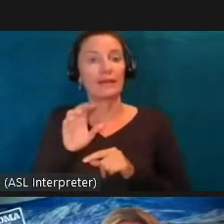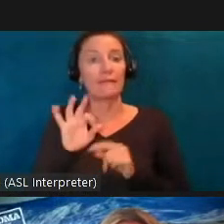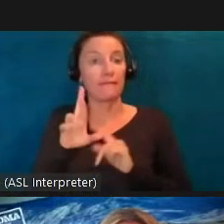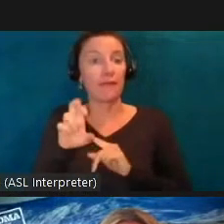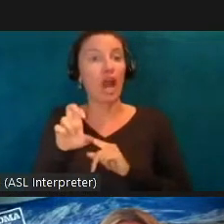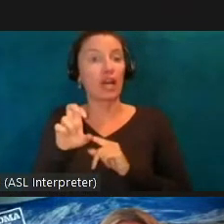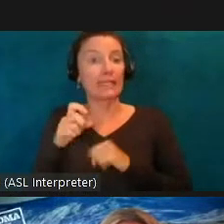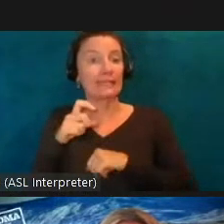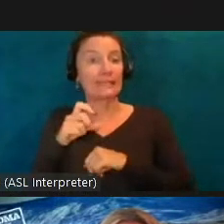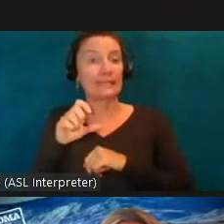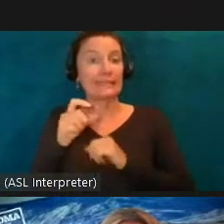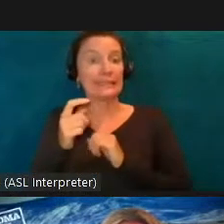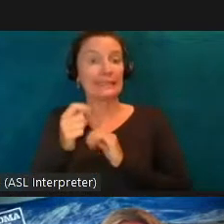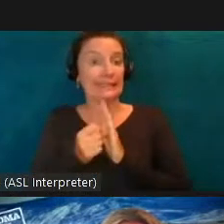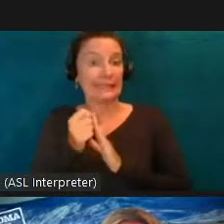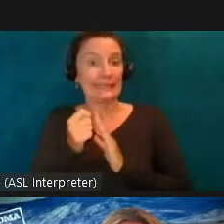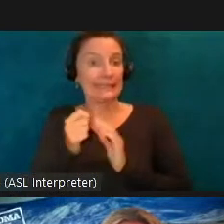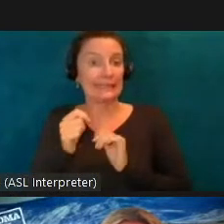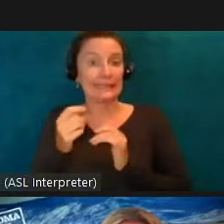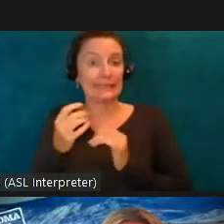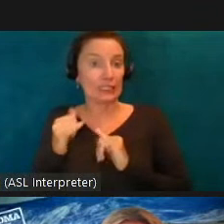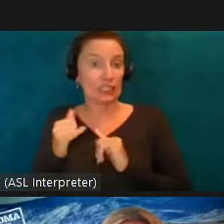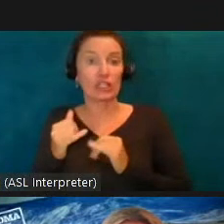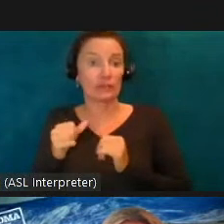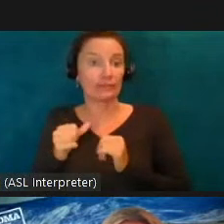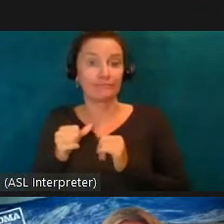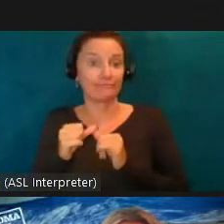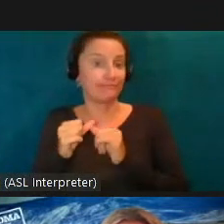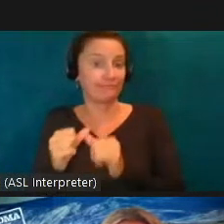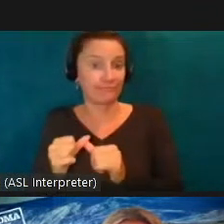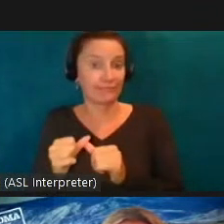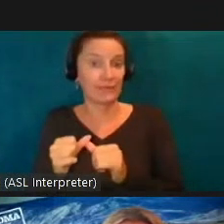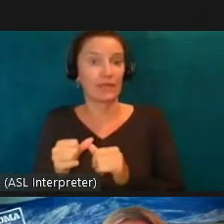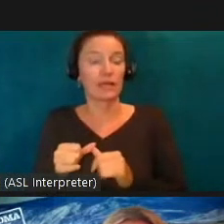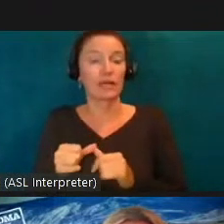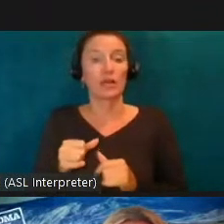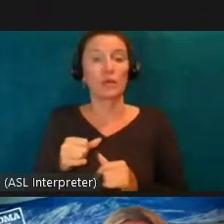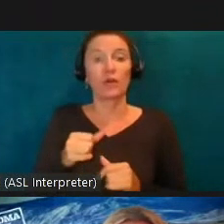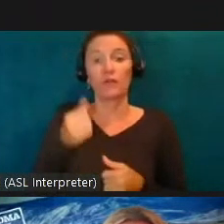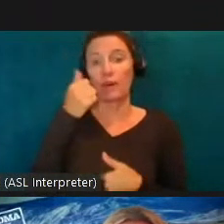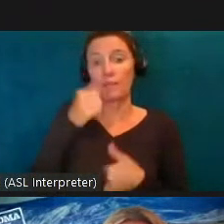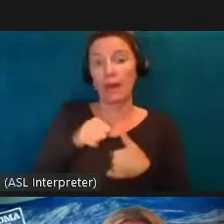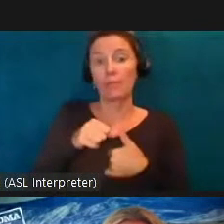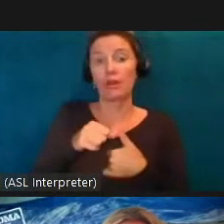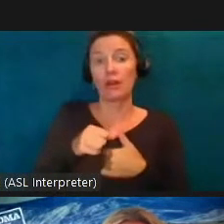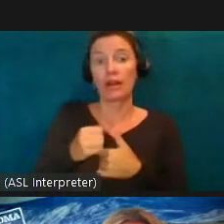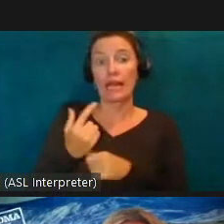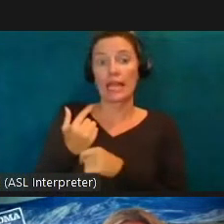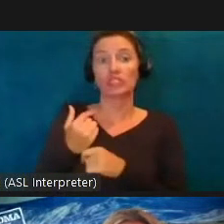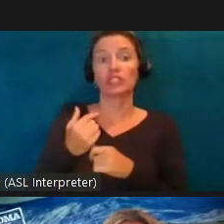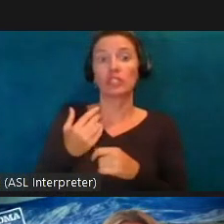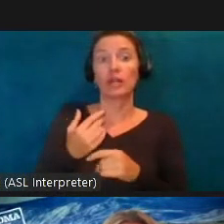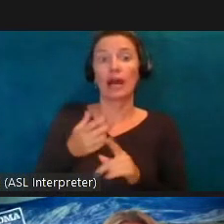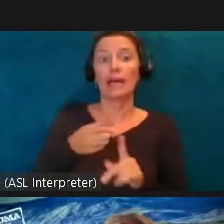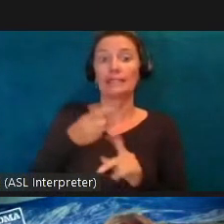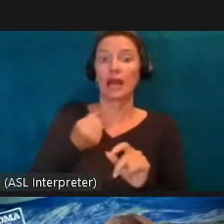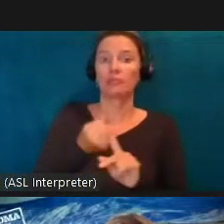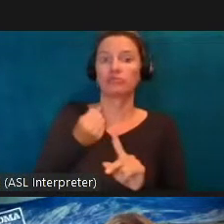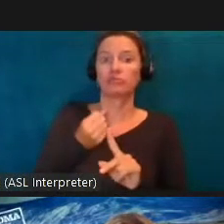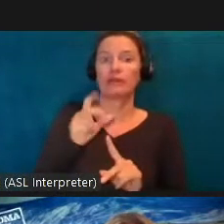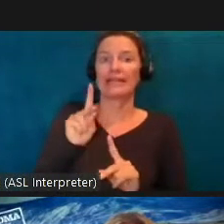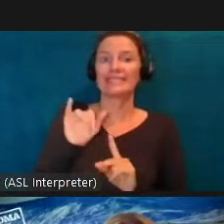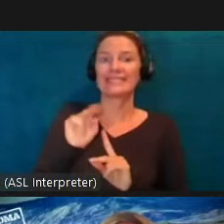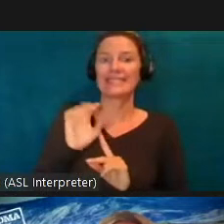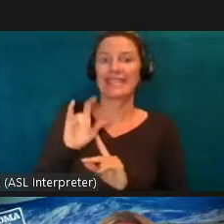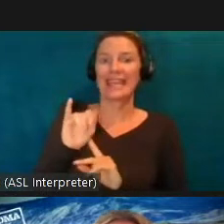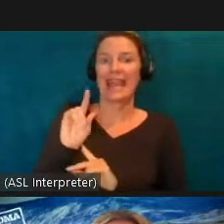last year, up until the Kincaid, we had a very unexciting fire season that we had not